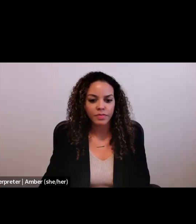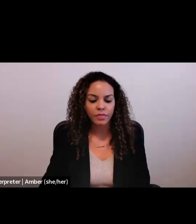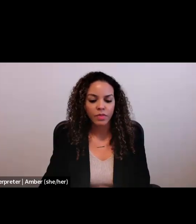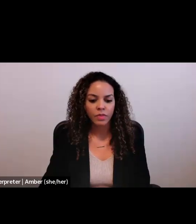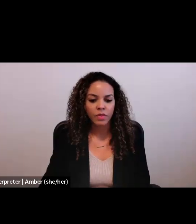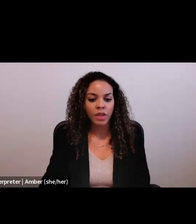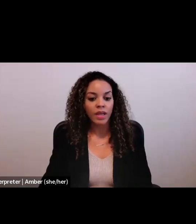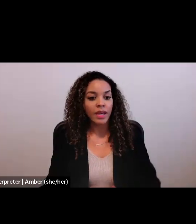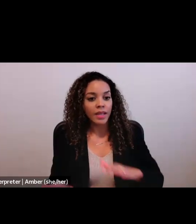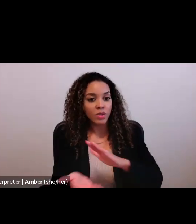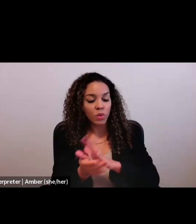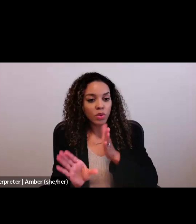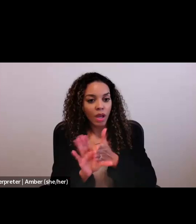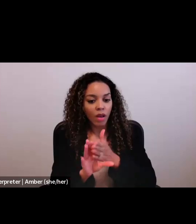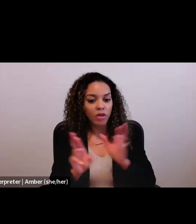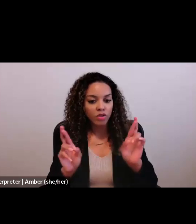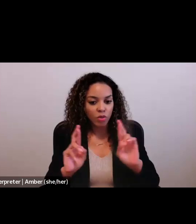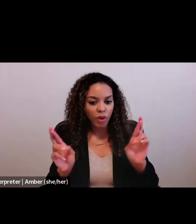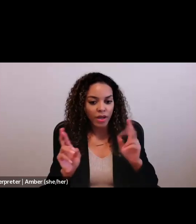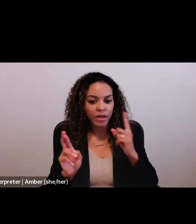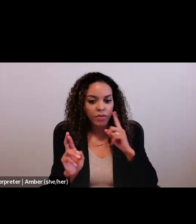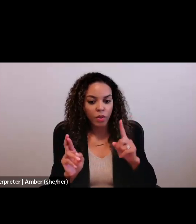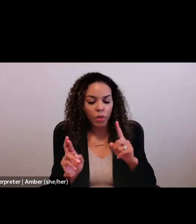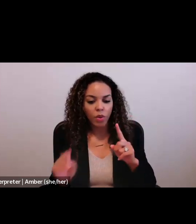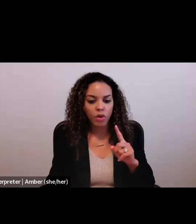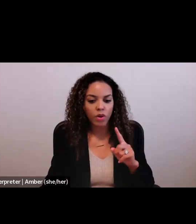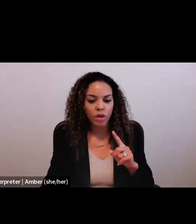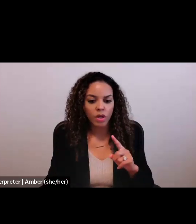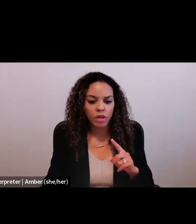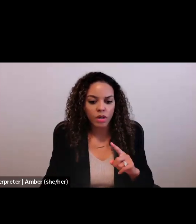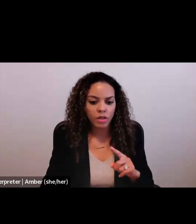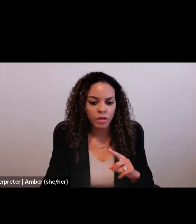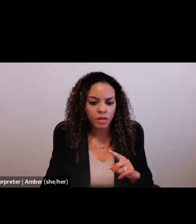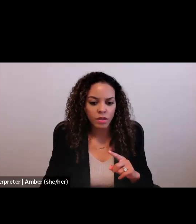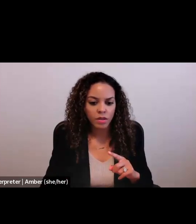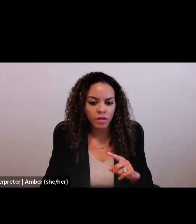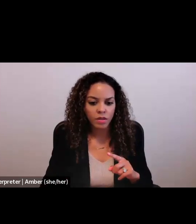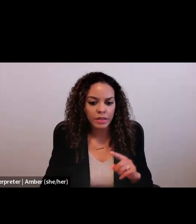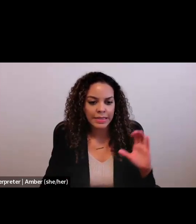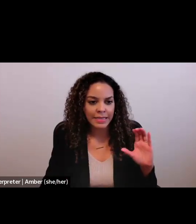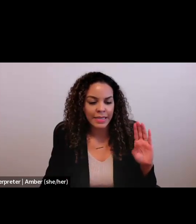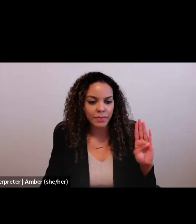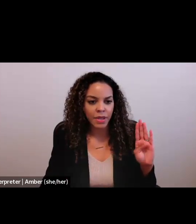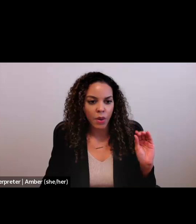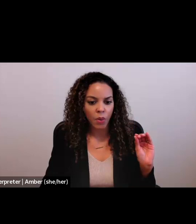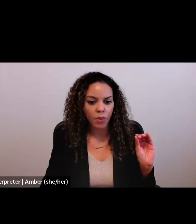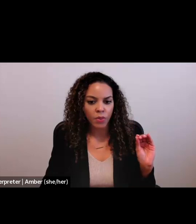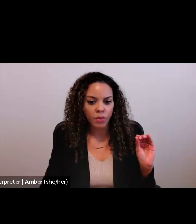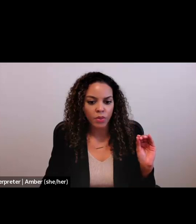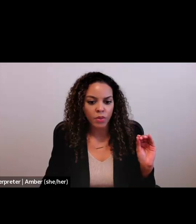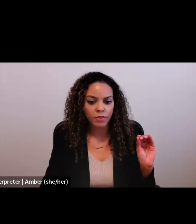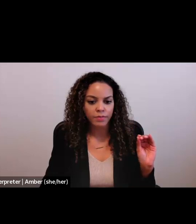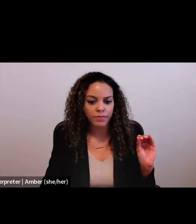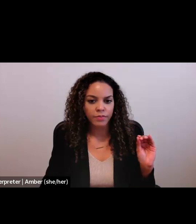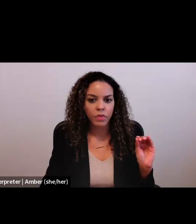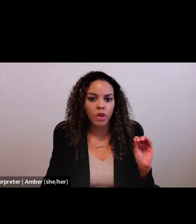Is school psychology ready for community-based participatory CBO? Are we ready to send our kids